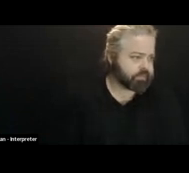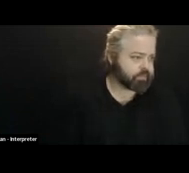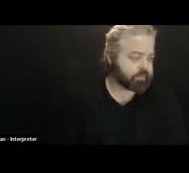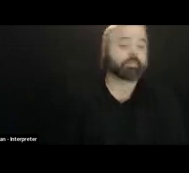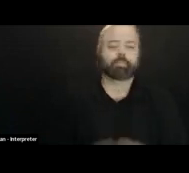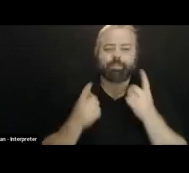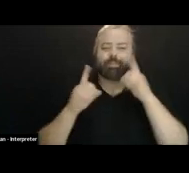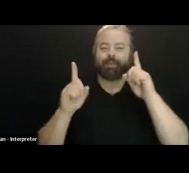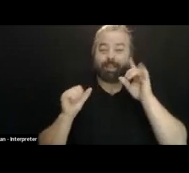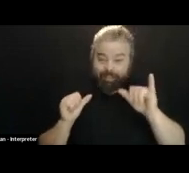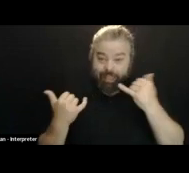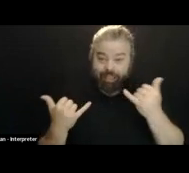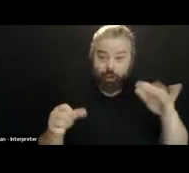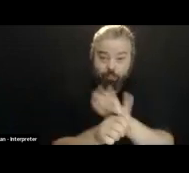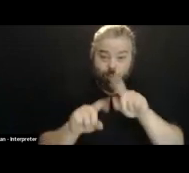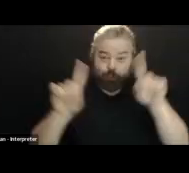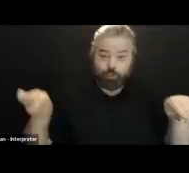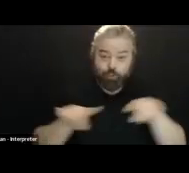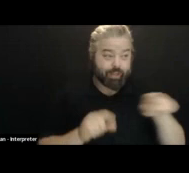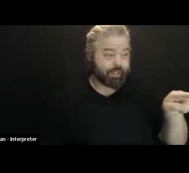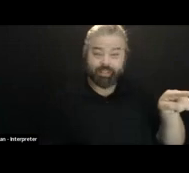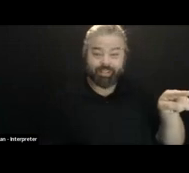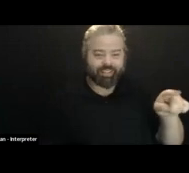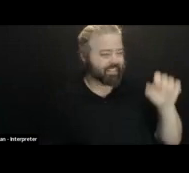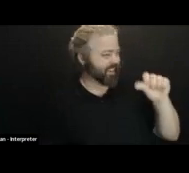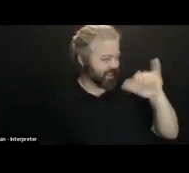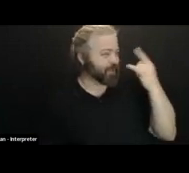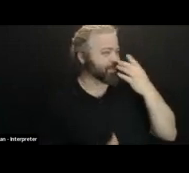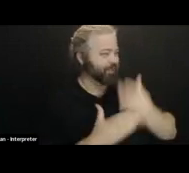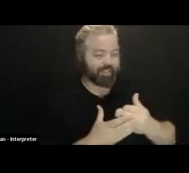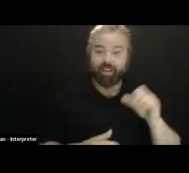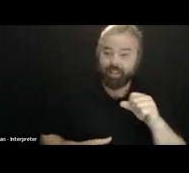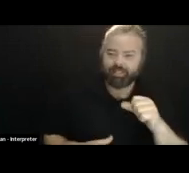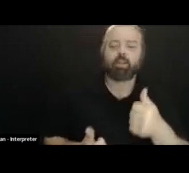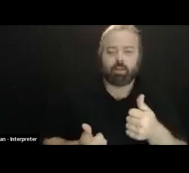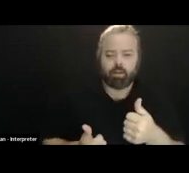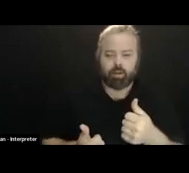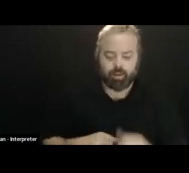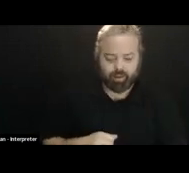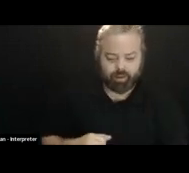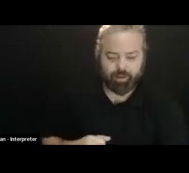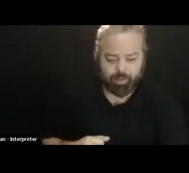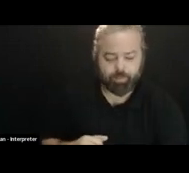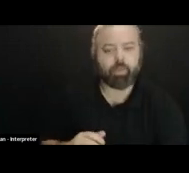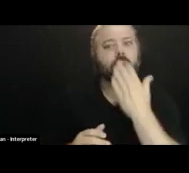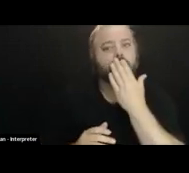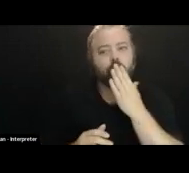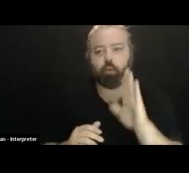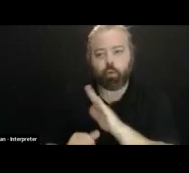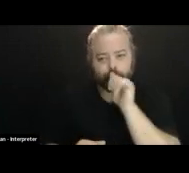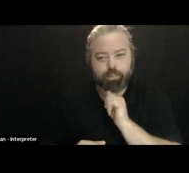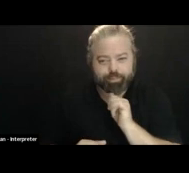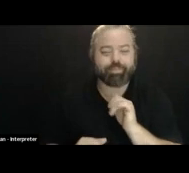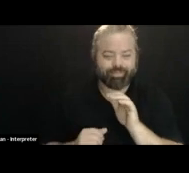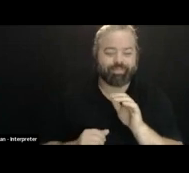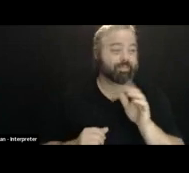Okay, is that full screen for everybody? Yes, that's looking good. Yeah. Yes, thank you for bearing with me. Okay, so